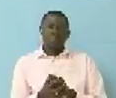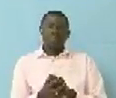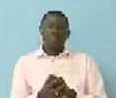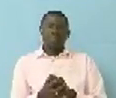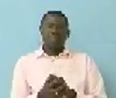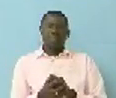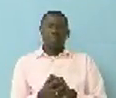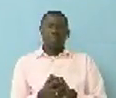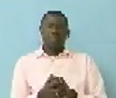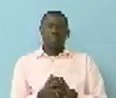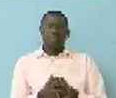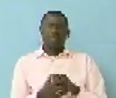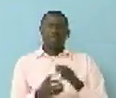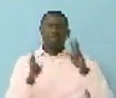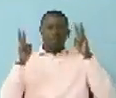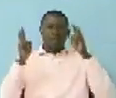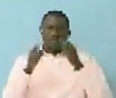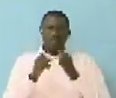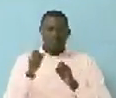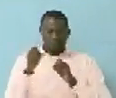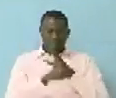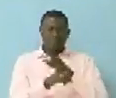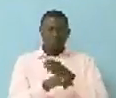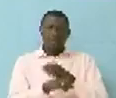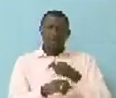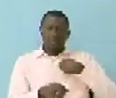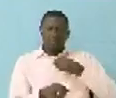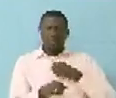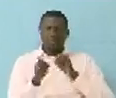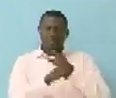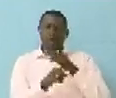Yaya Jammeh. It's obvious that I report to Yaya Jammeh. Yes.